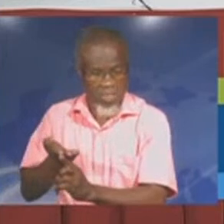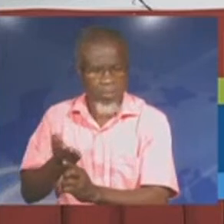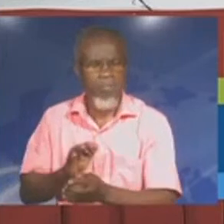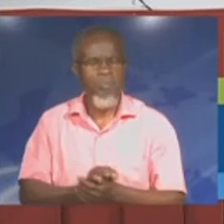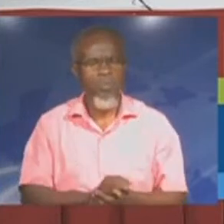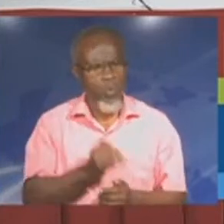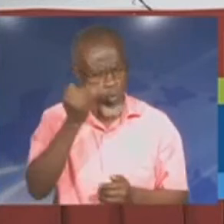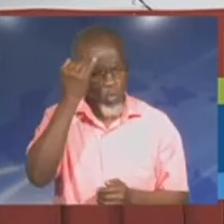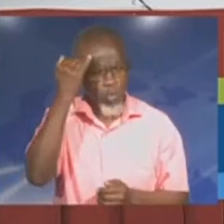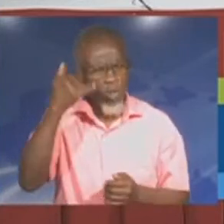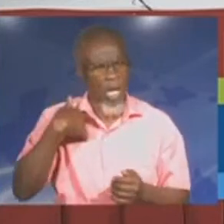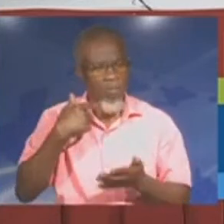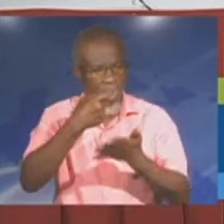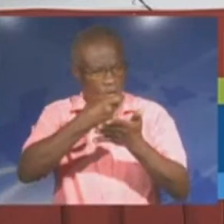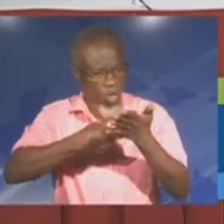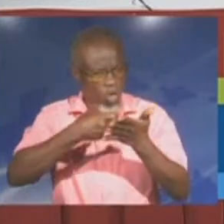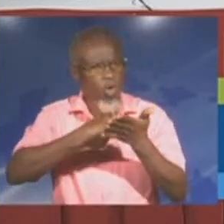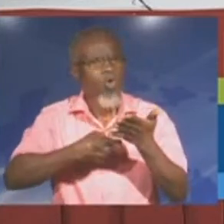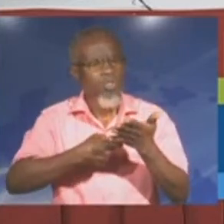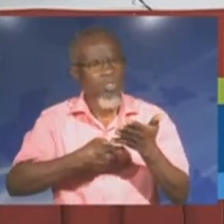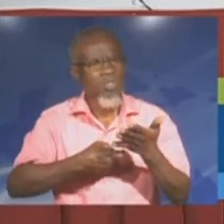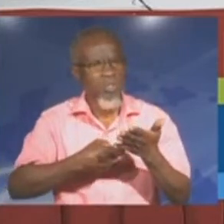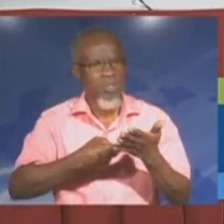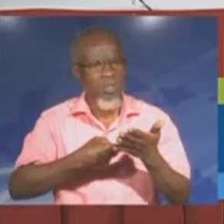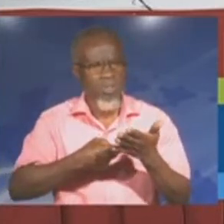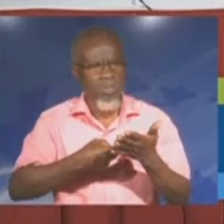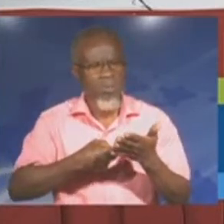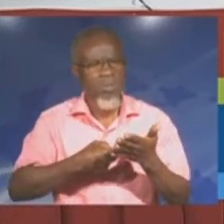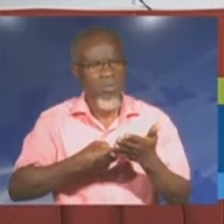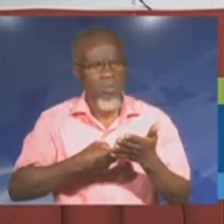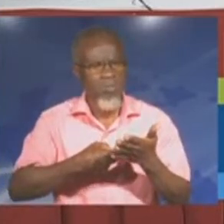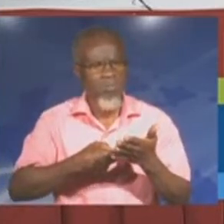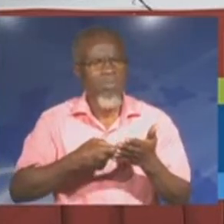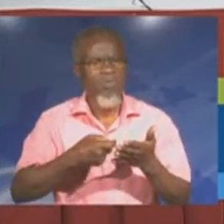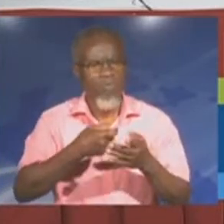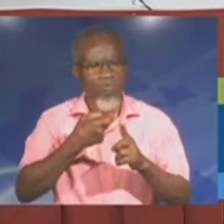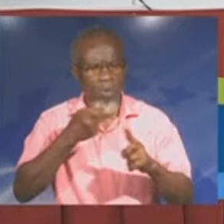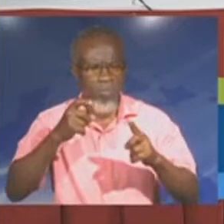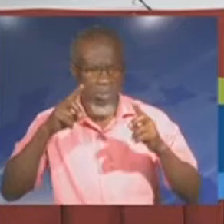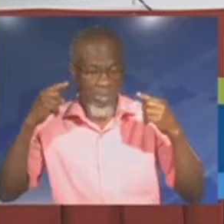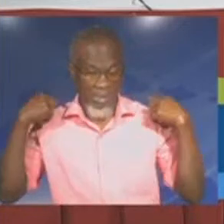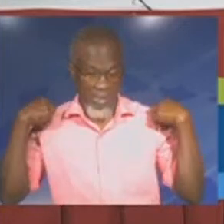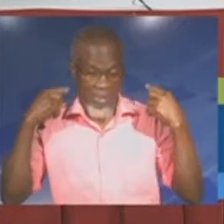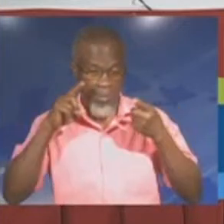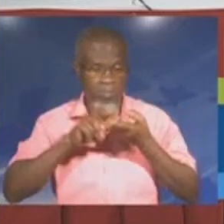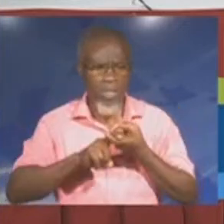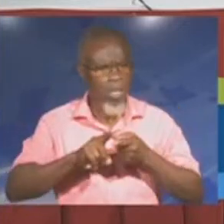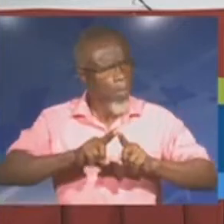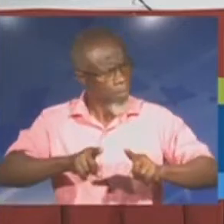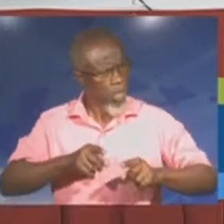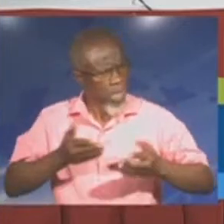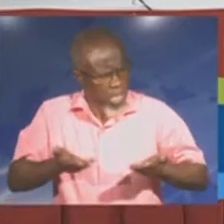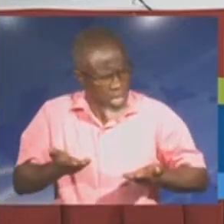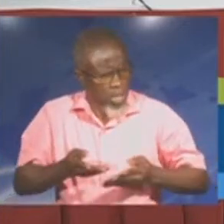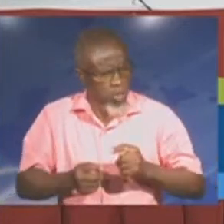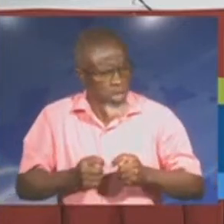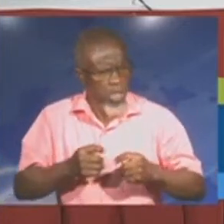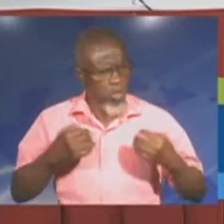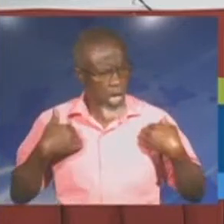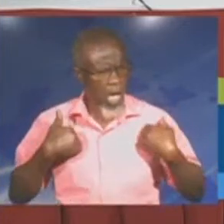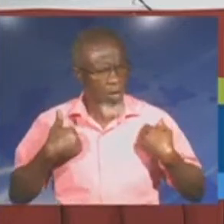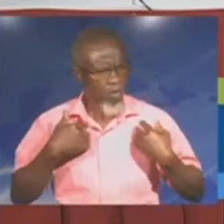will be arriving from Spain, but is there a cost for the preparation and administering of it here in Trinidad and Tobago? Thank you very